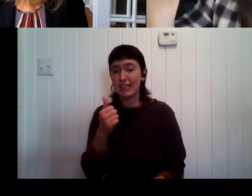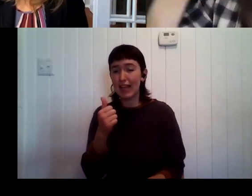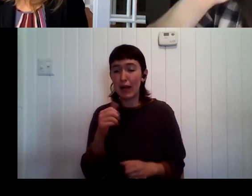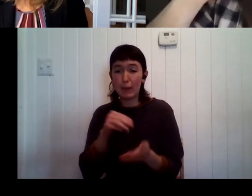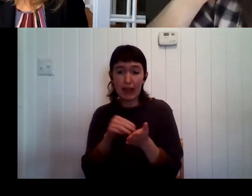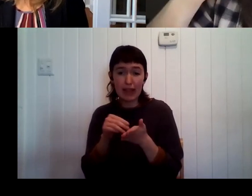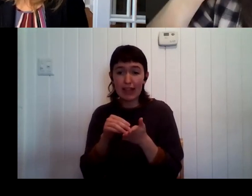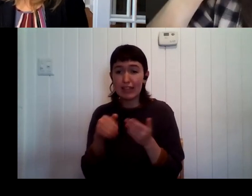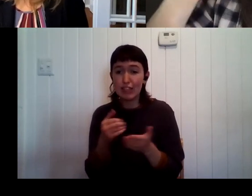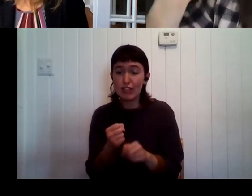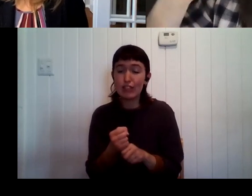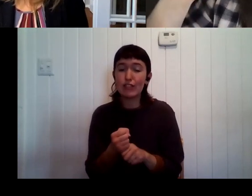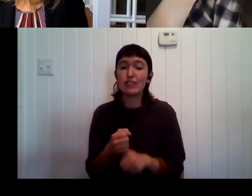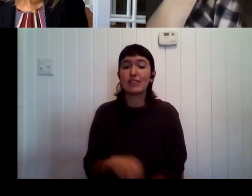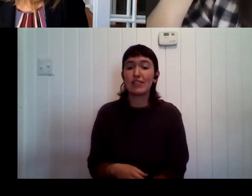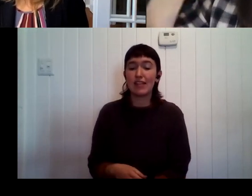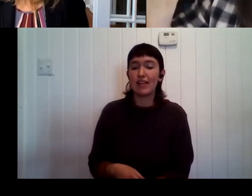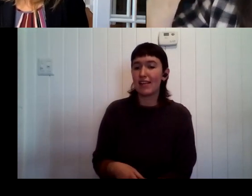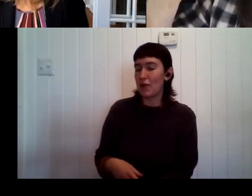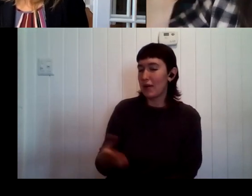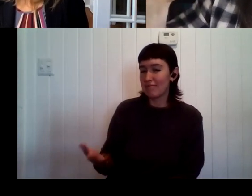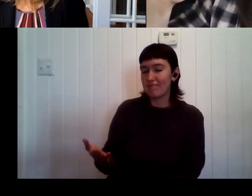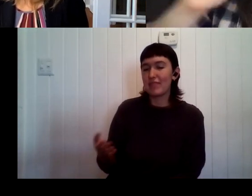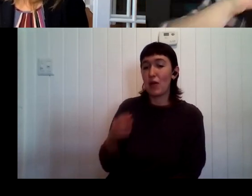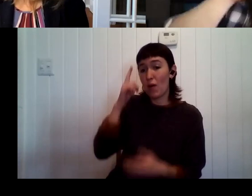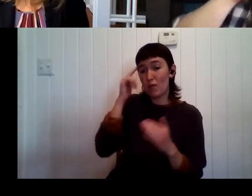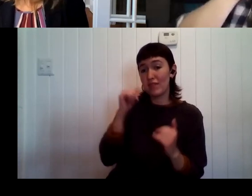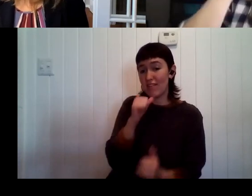space person, and I don't. So take